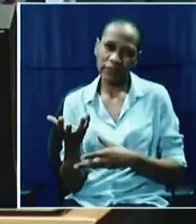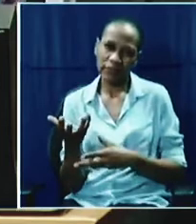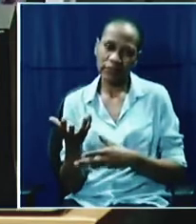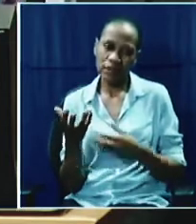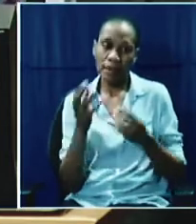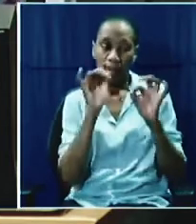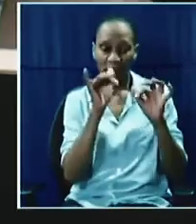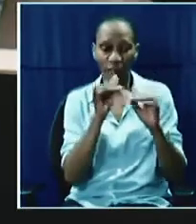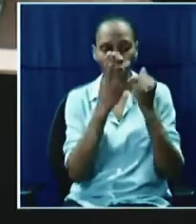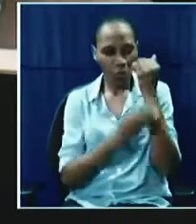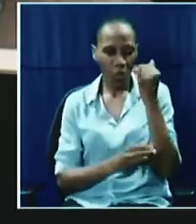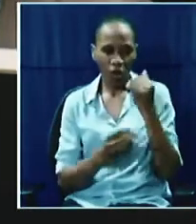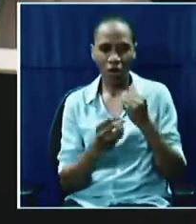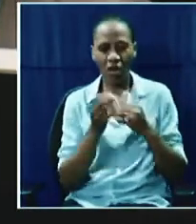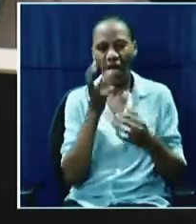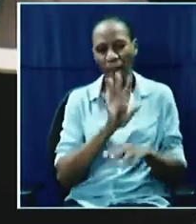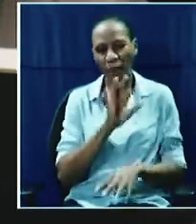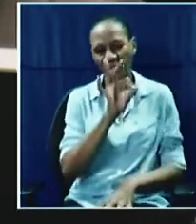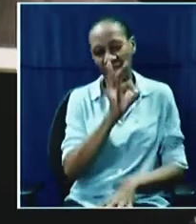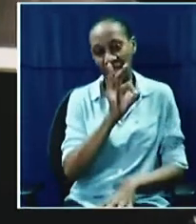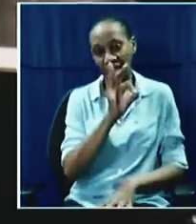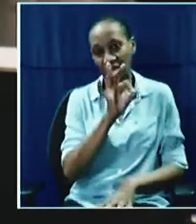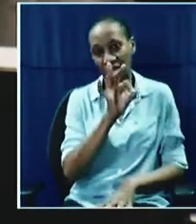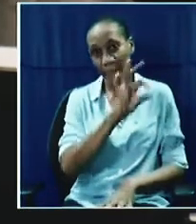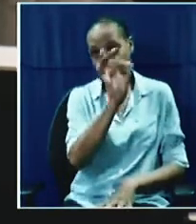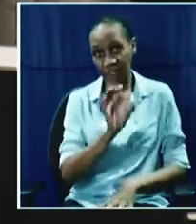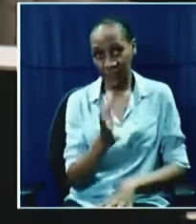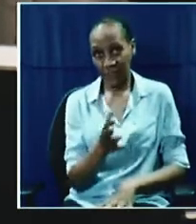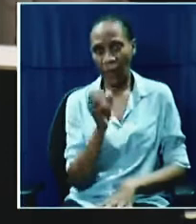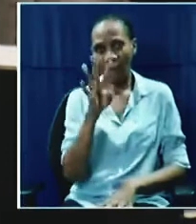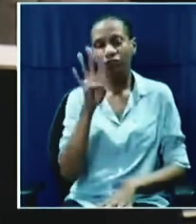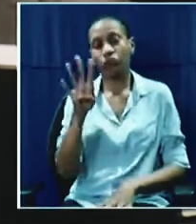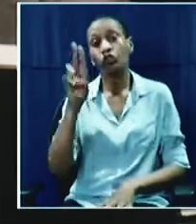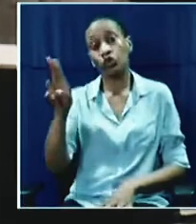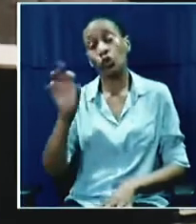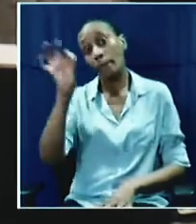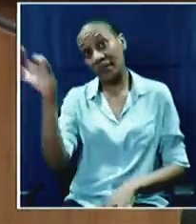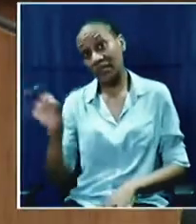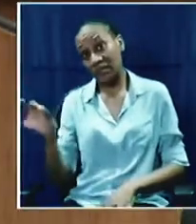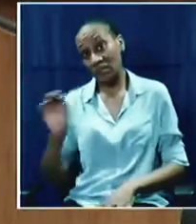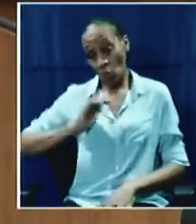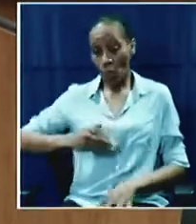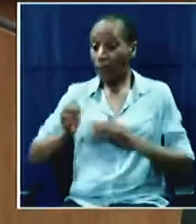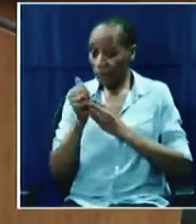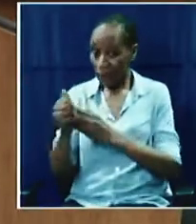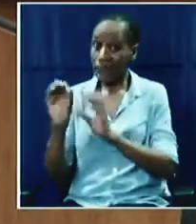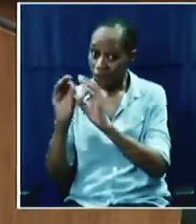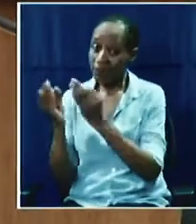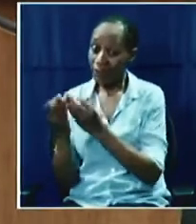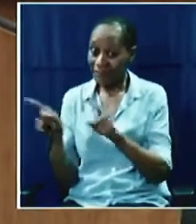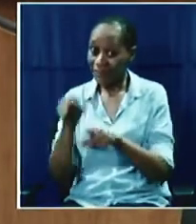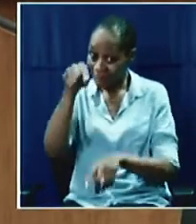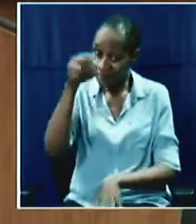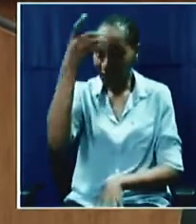households being poor at 3.8%. But still, 42% are headed by women, even in eThekwini.